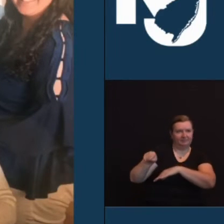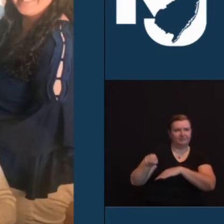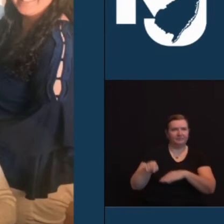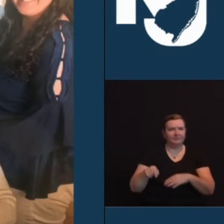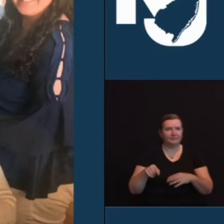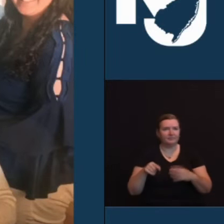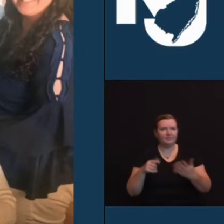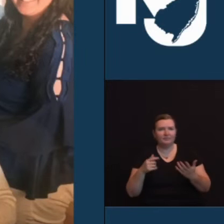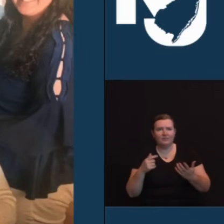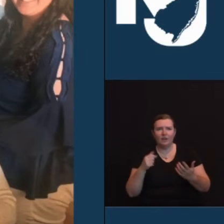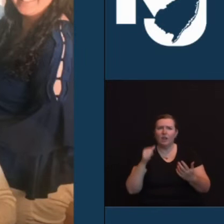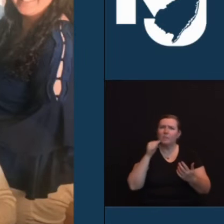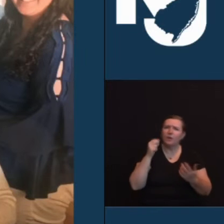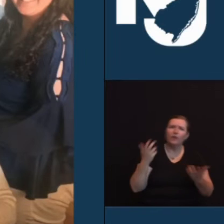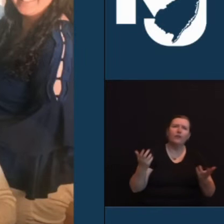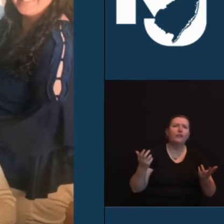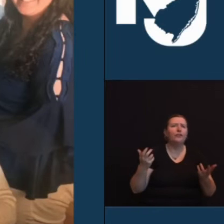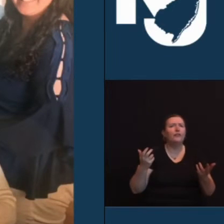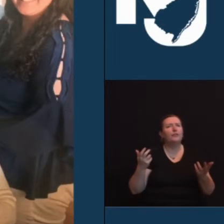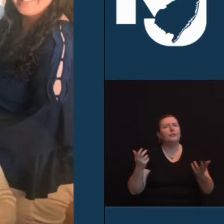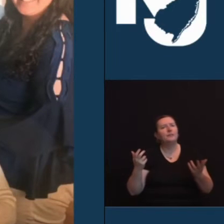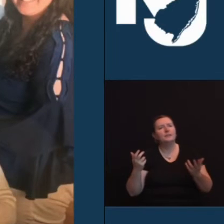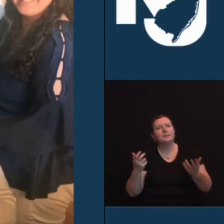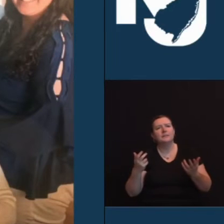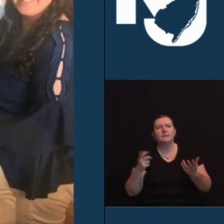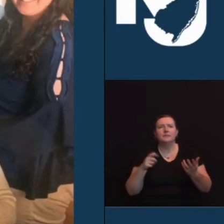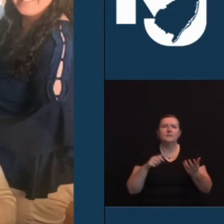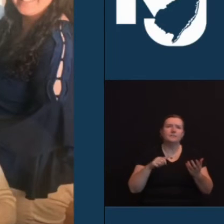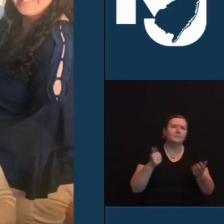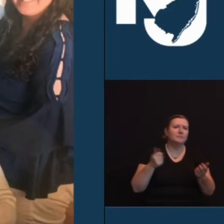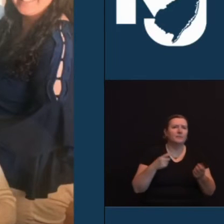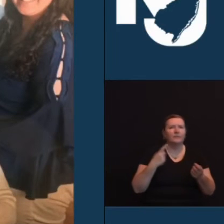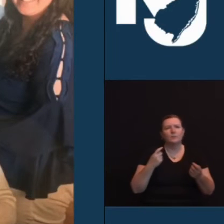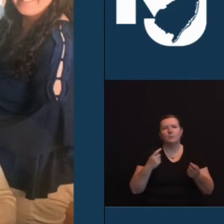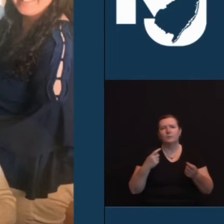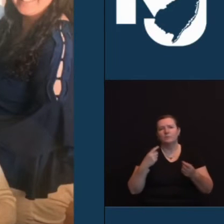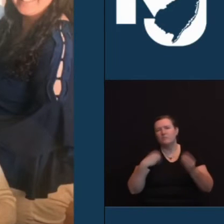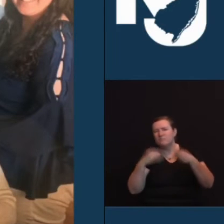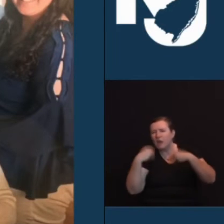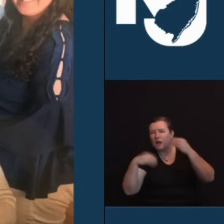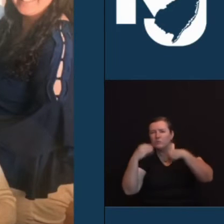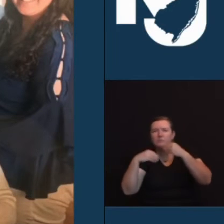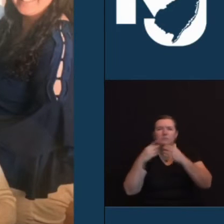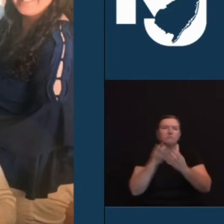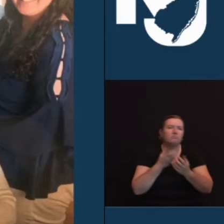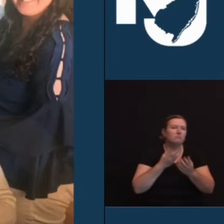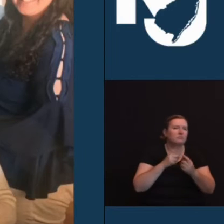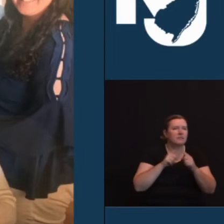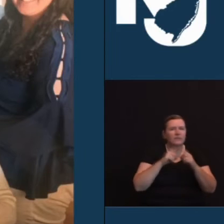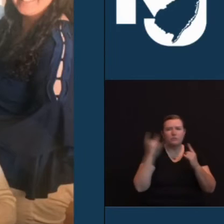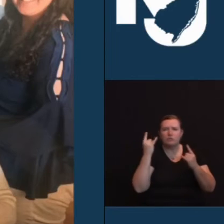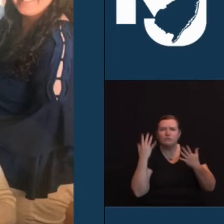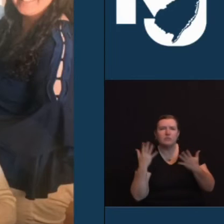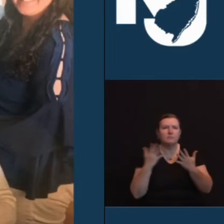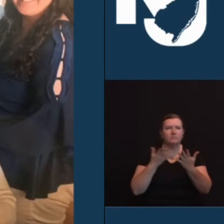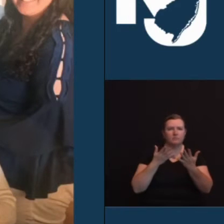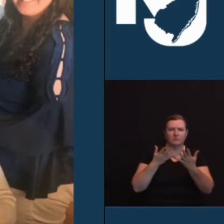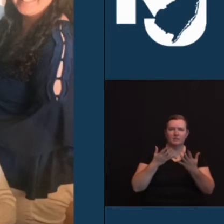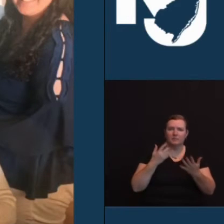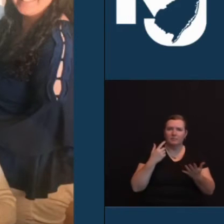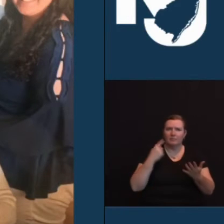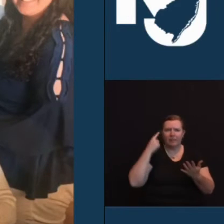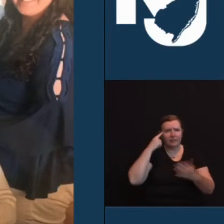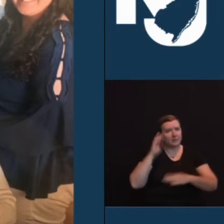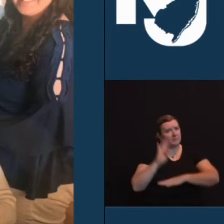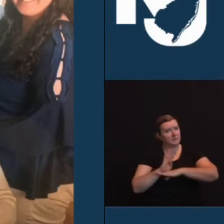service, hospitality, and catering industries. Can you think of a business that, based on its premise, could have been